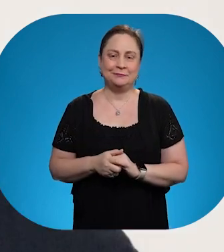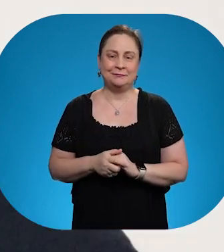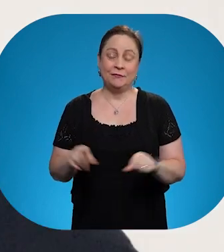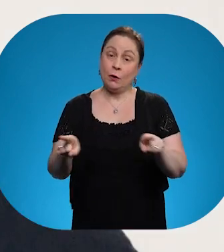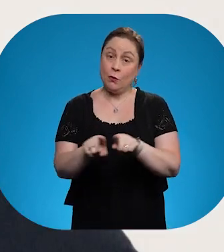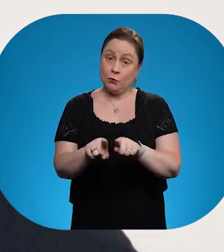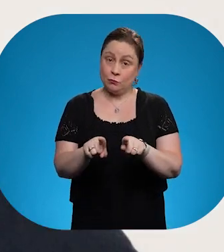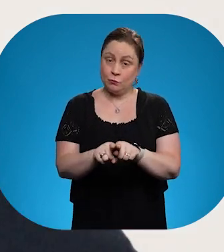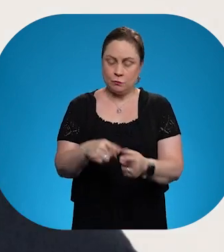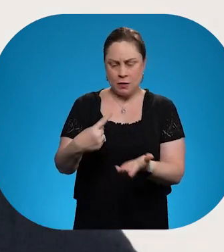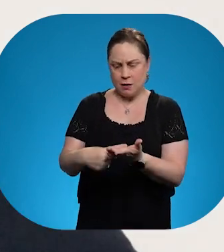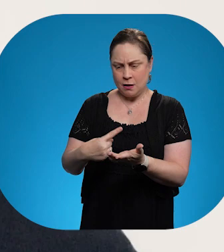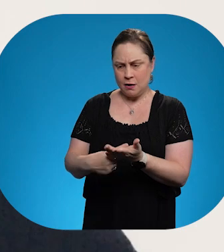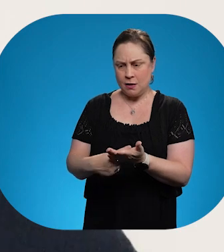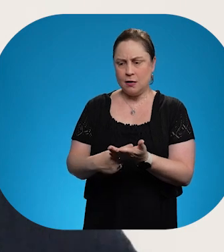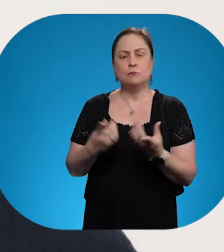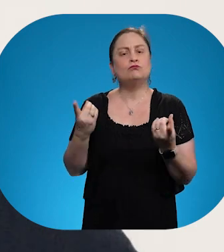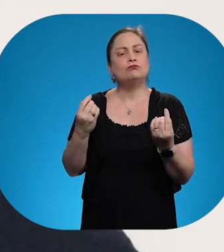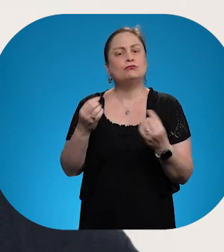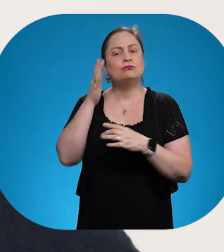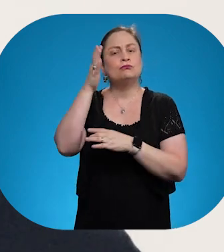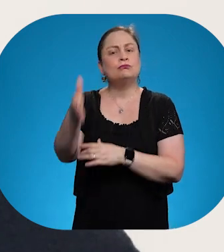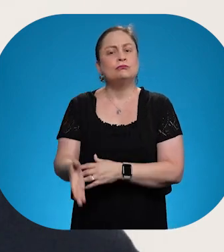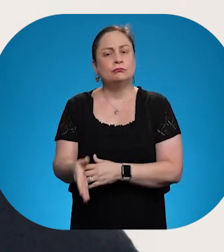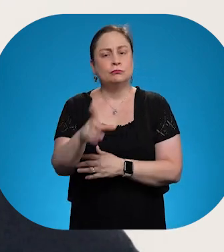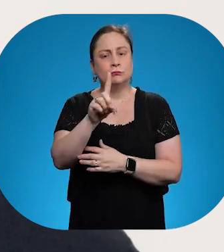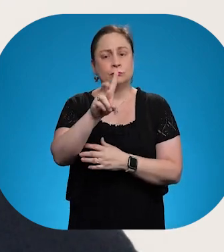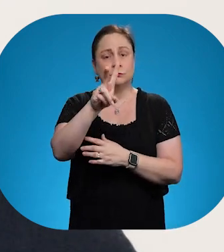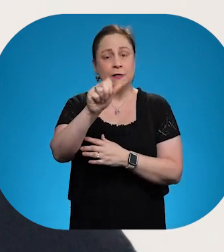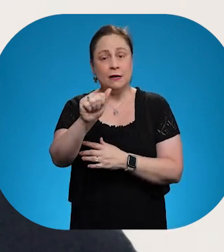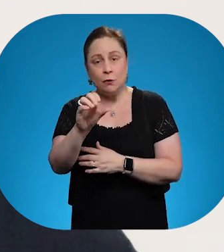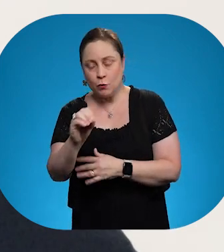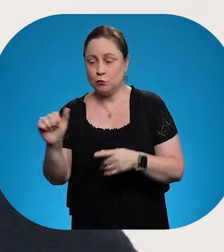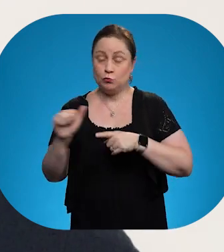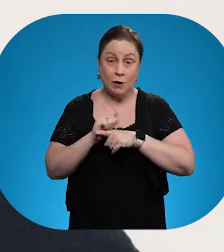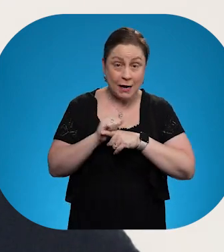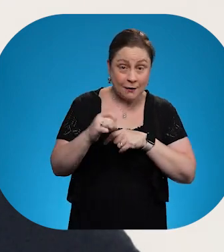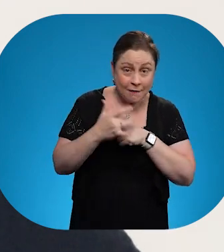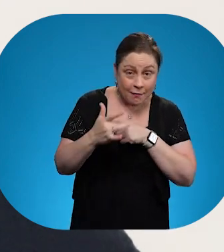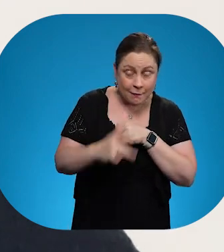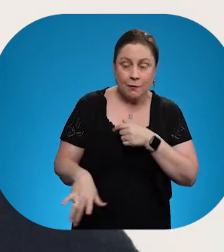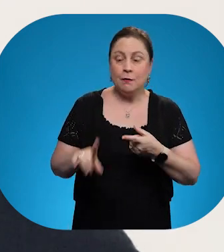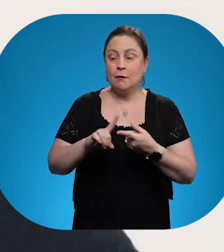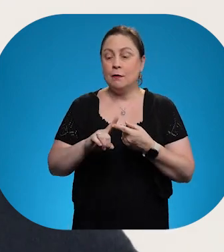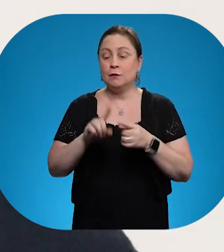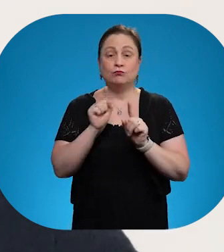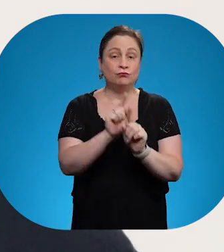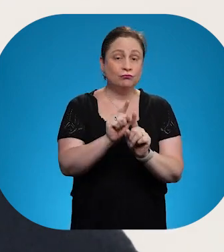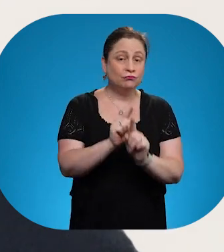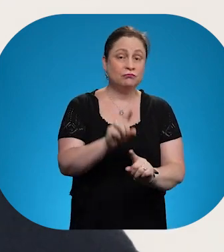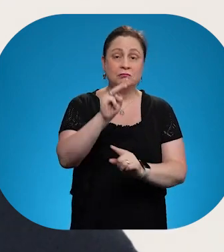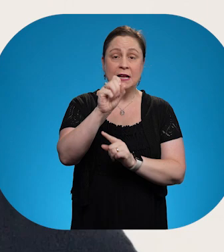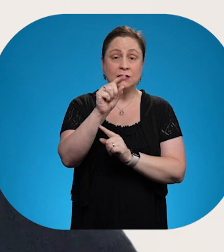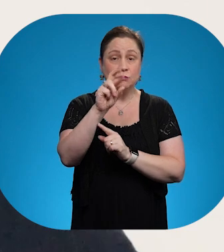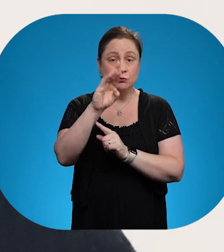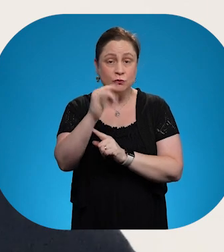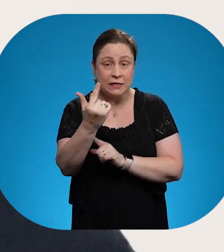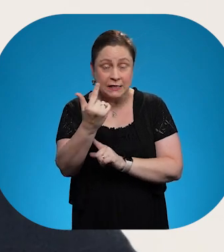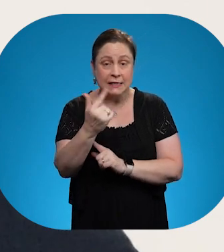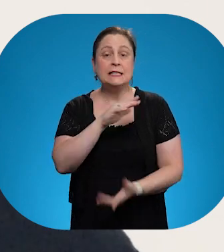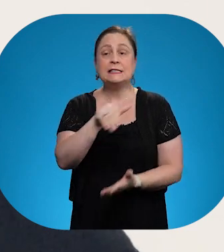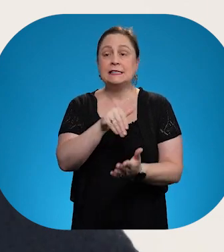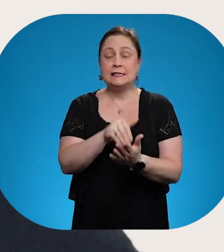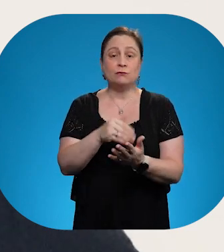We'll also talk about what's ahead for DVAO, trainings that will be available, mentoring from Centers for Independent